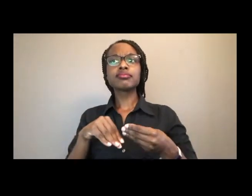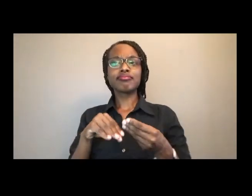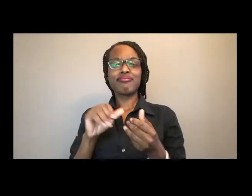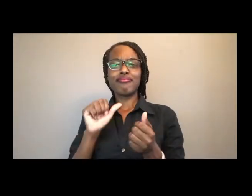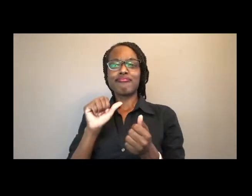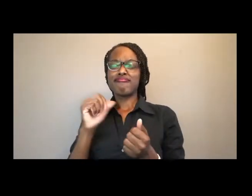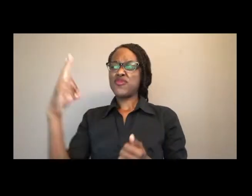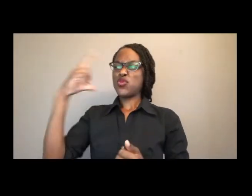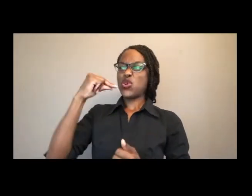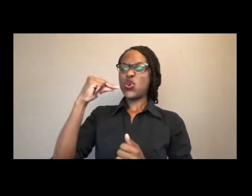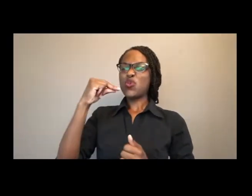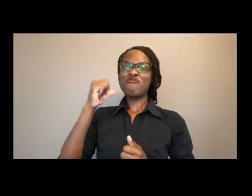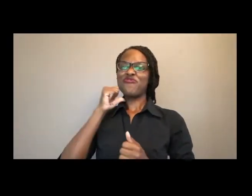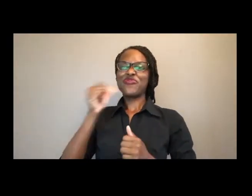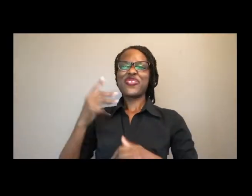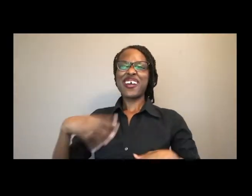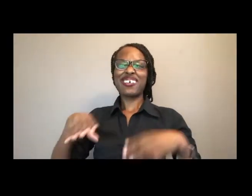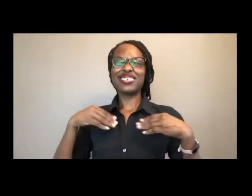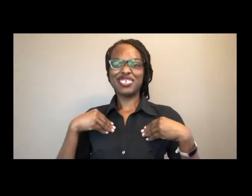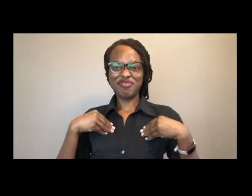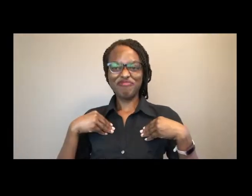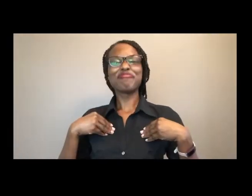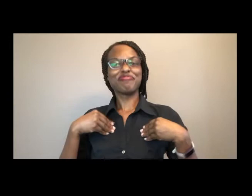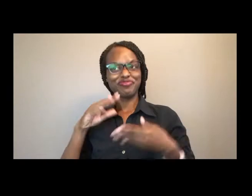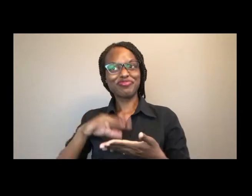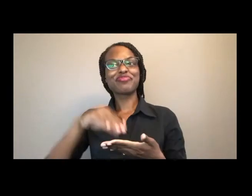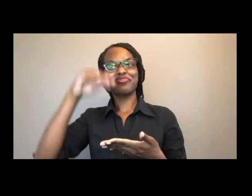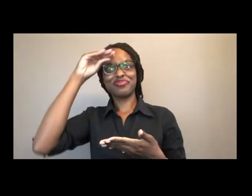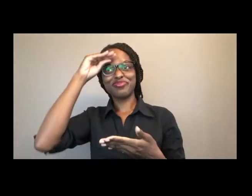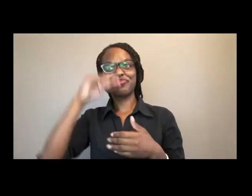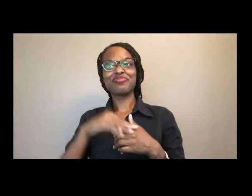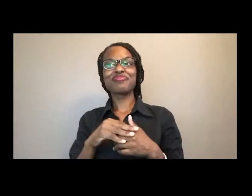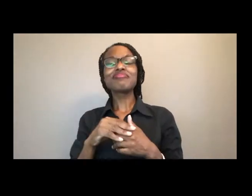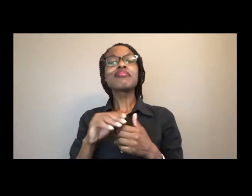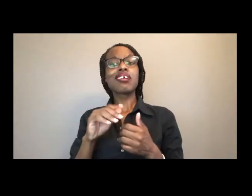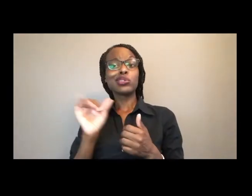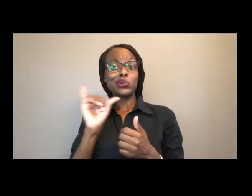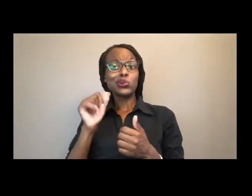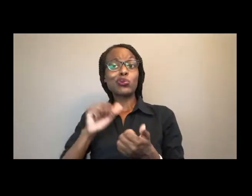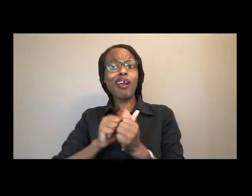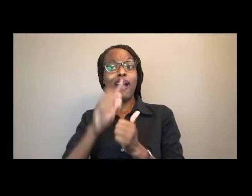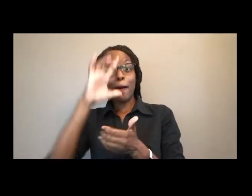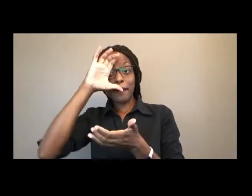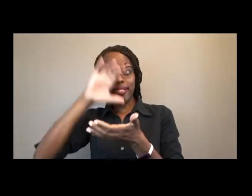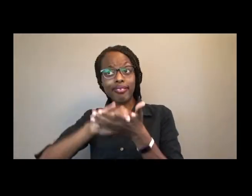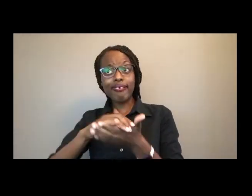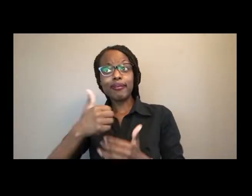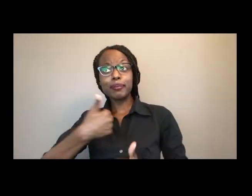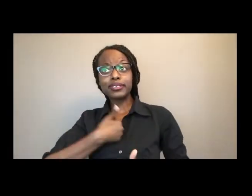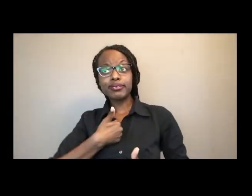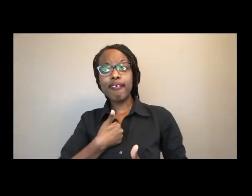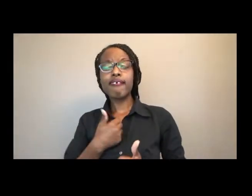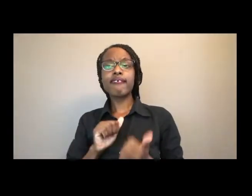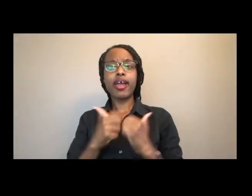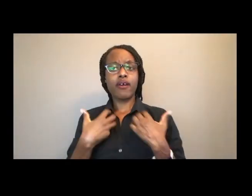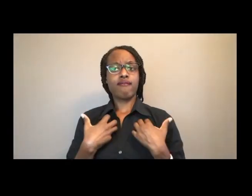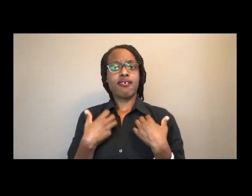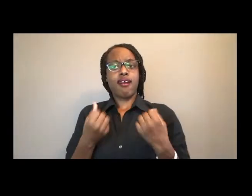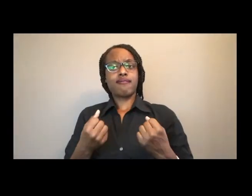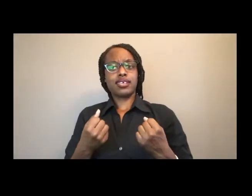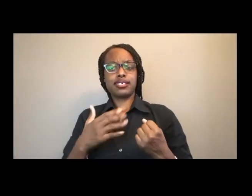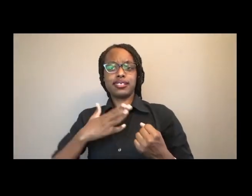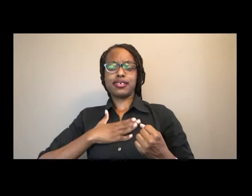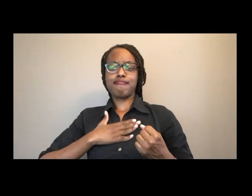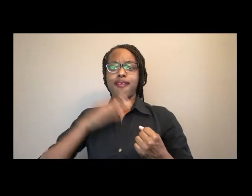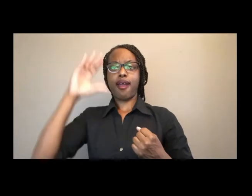hands. I really blossomed. I used to shy away from talking with people because of my speech impairment, but now you can't shut me up.